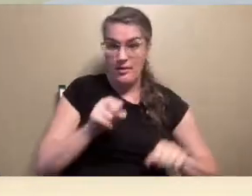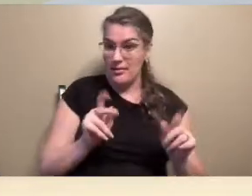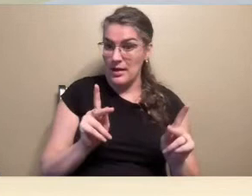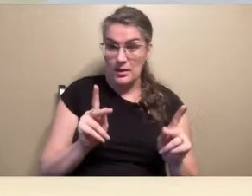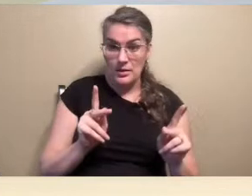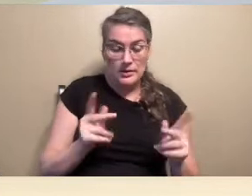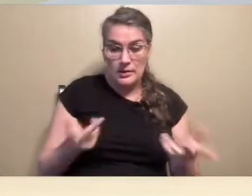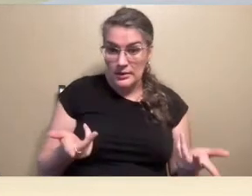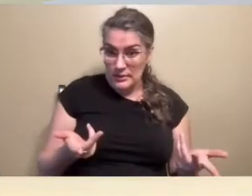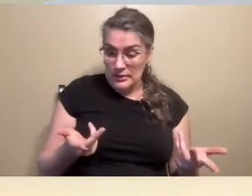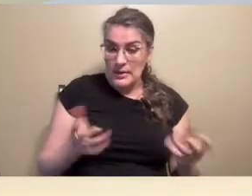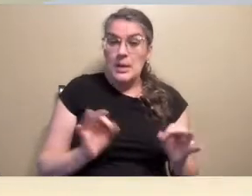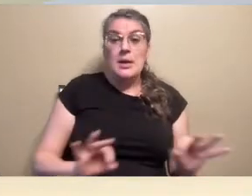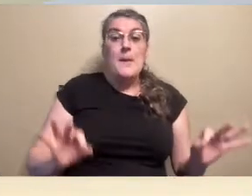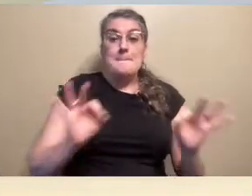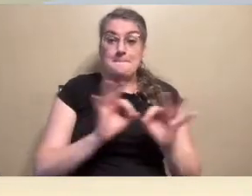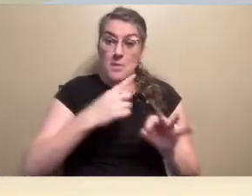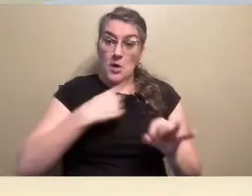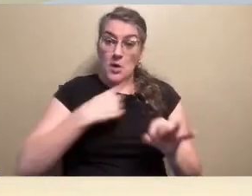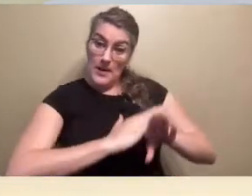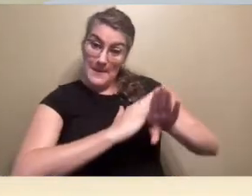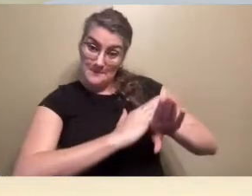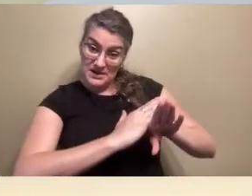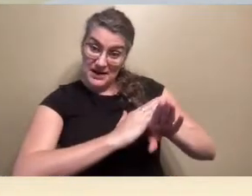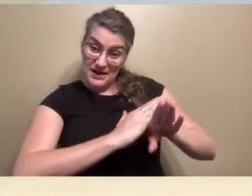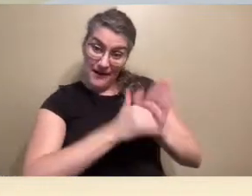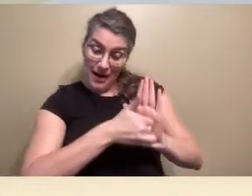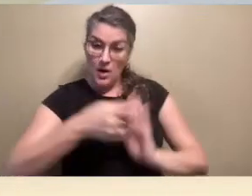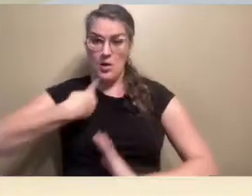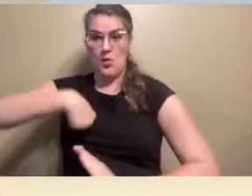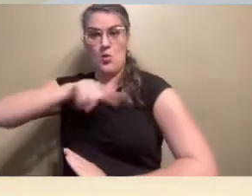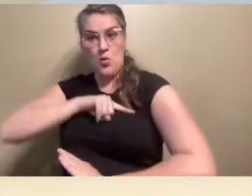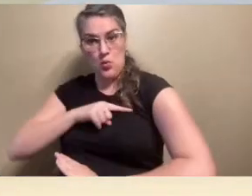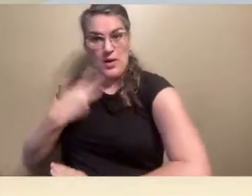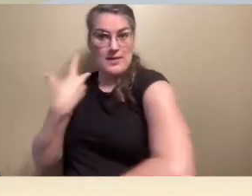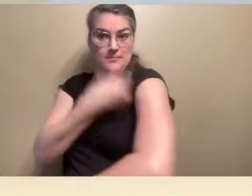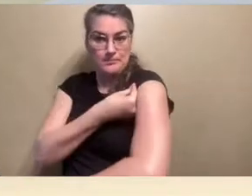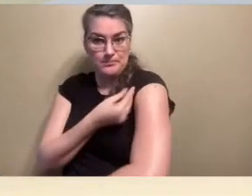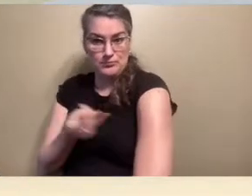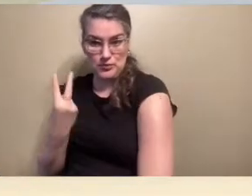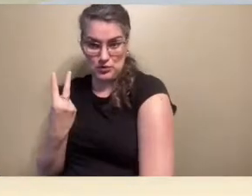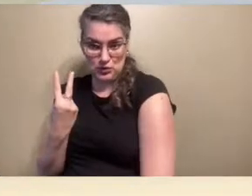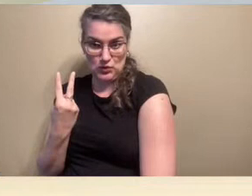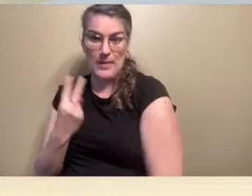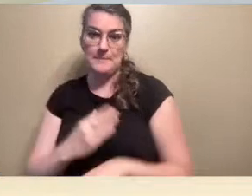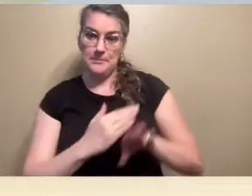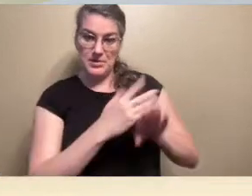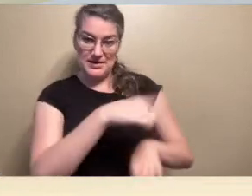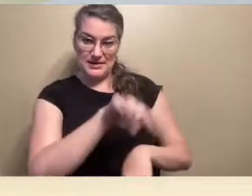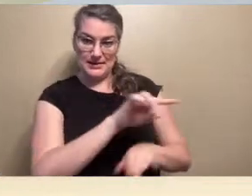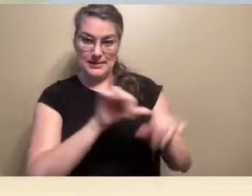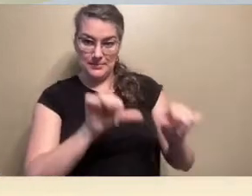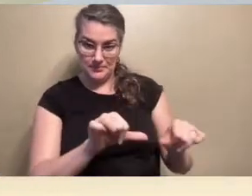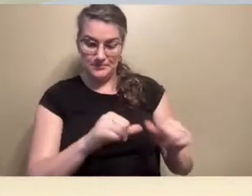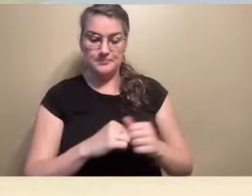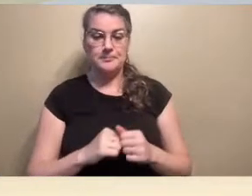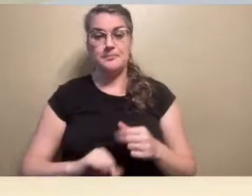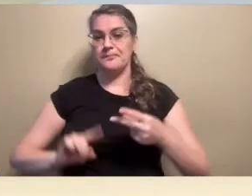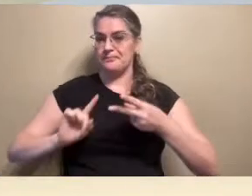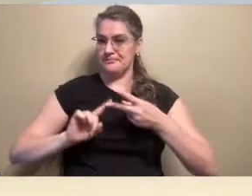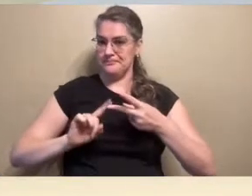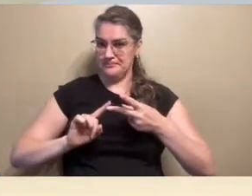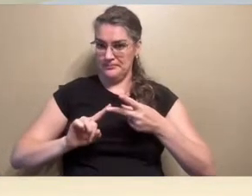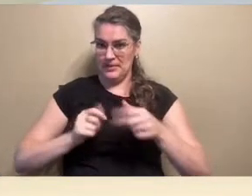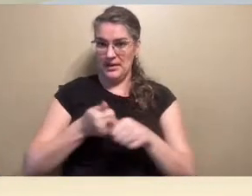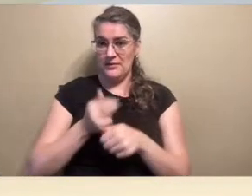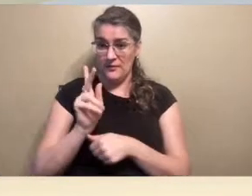to do our best to protect them by being vaccinated. Thank you. I guess my follow-up question would be, you touched on briefly